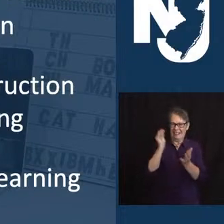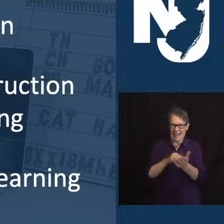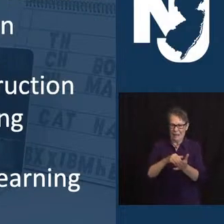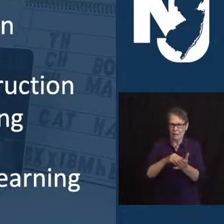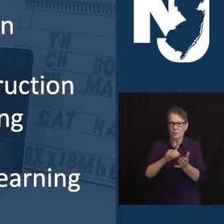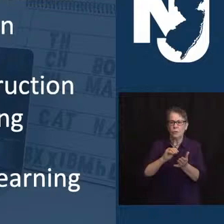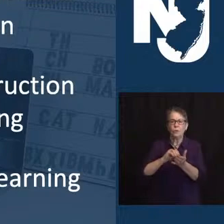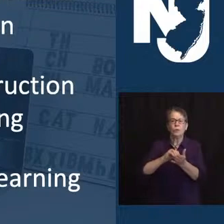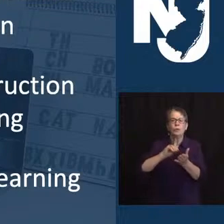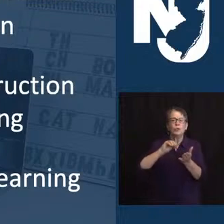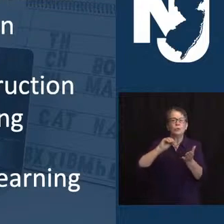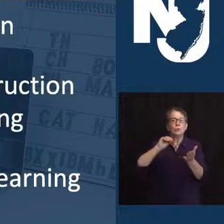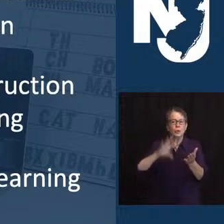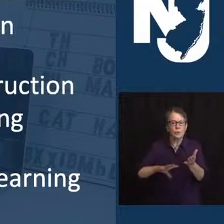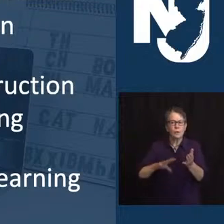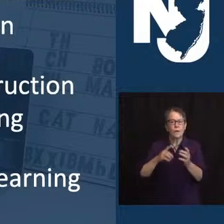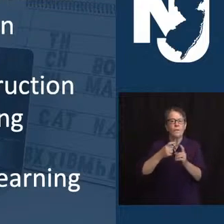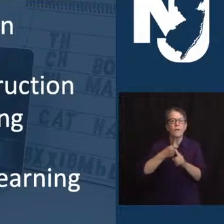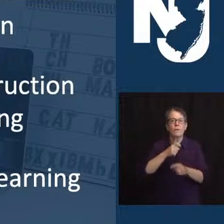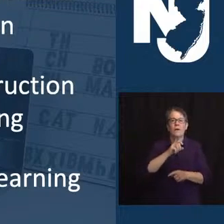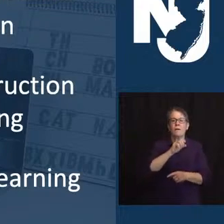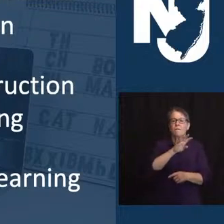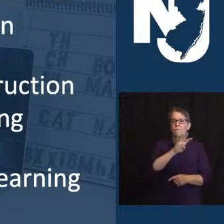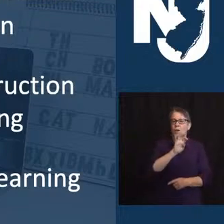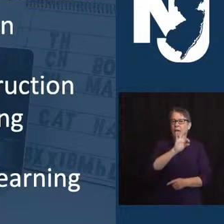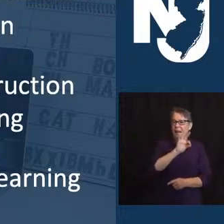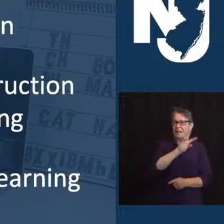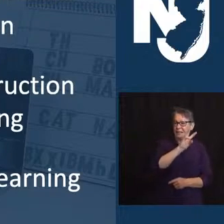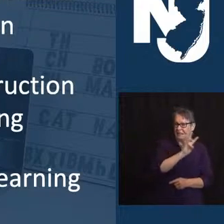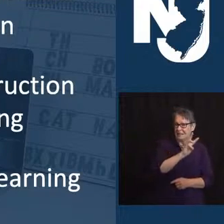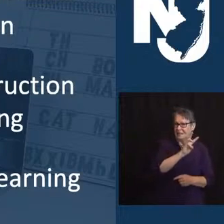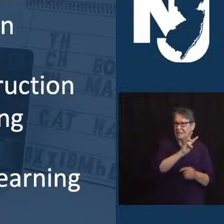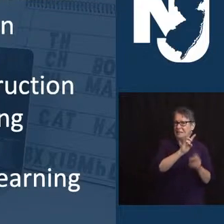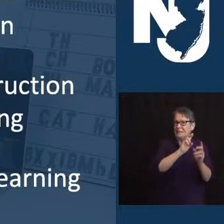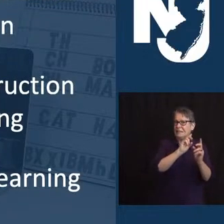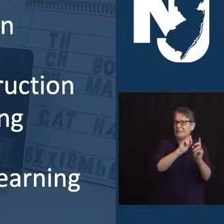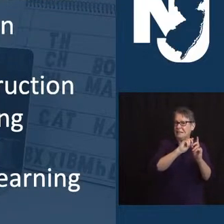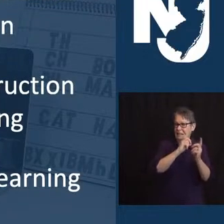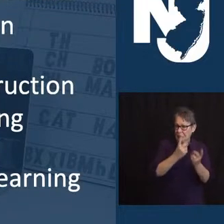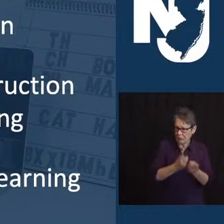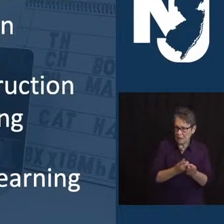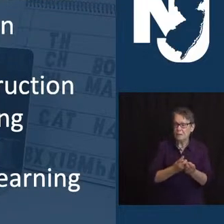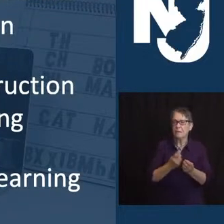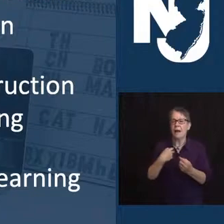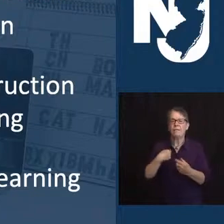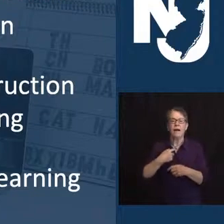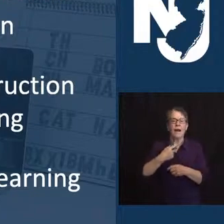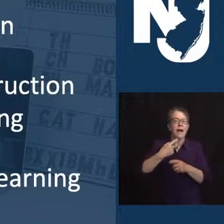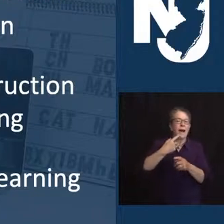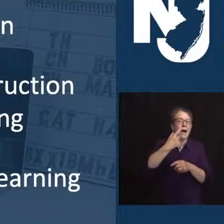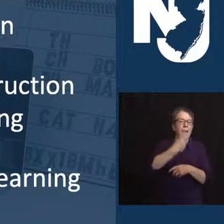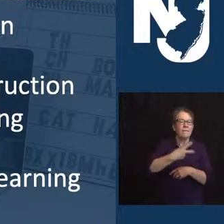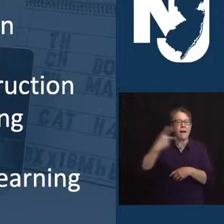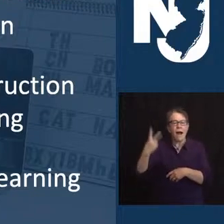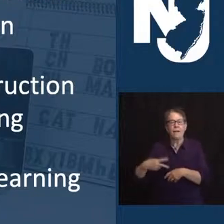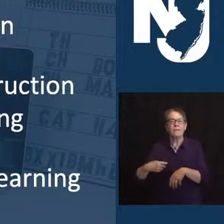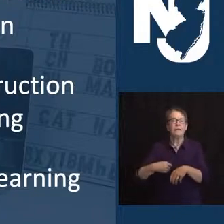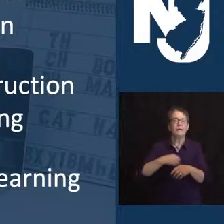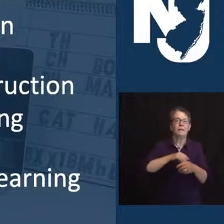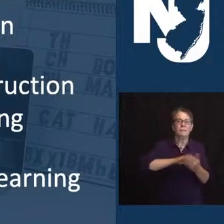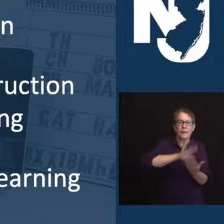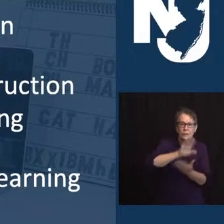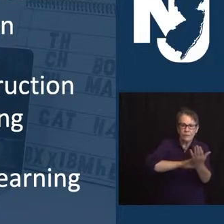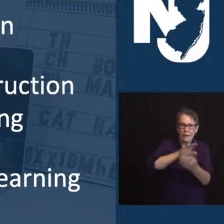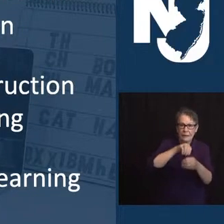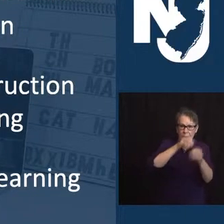496 districts are open for hybrid instruction, and that includes now Newark. And this is an increase of